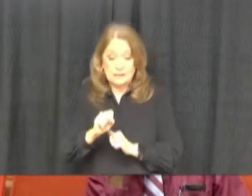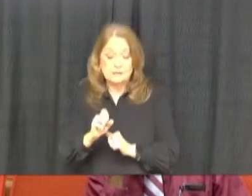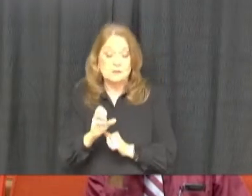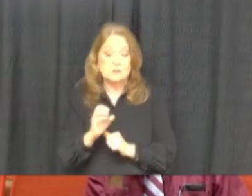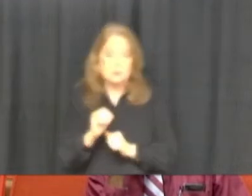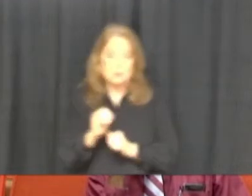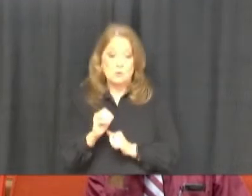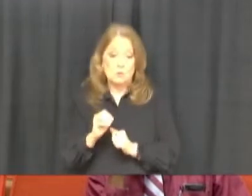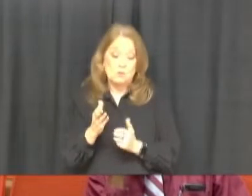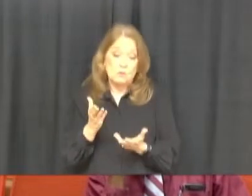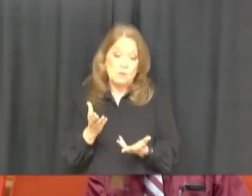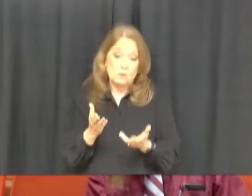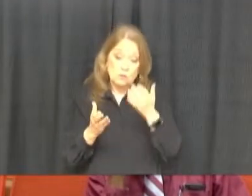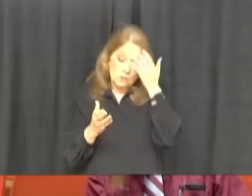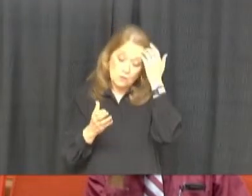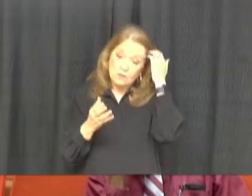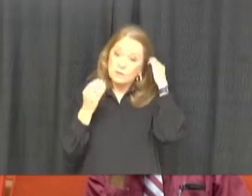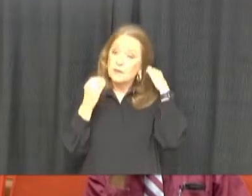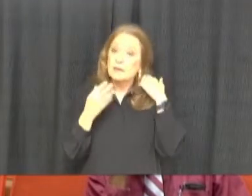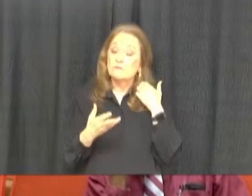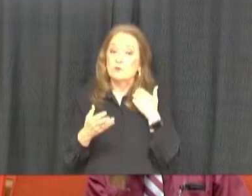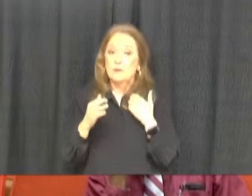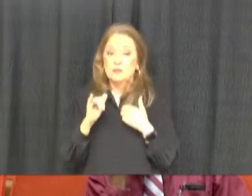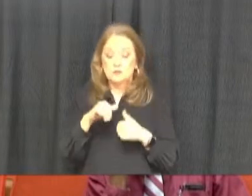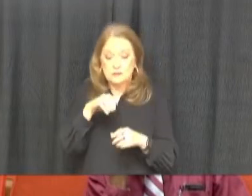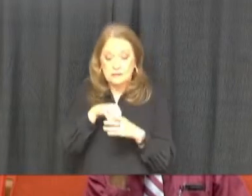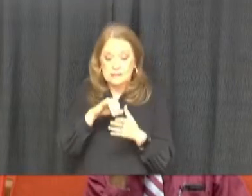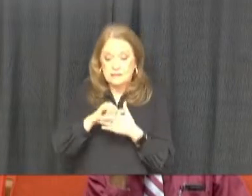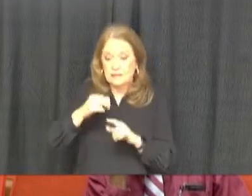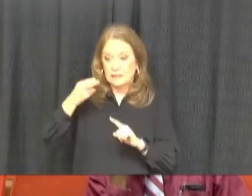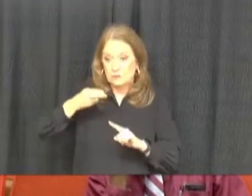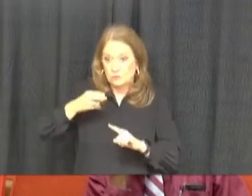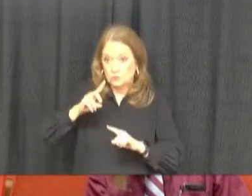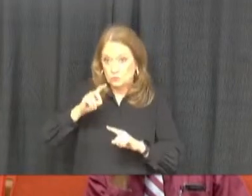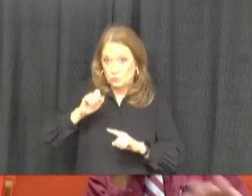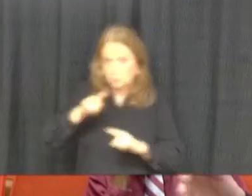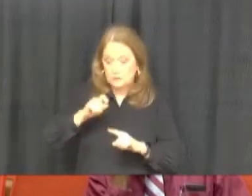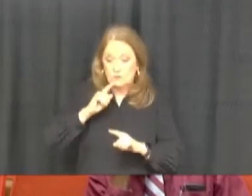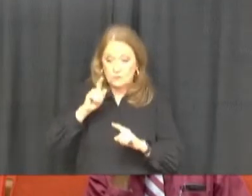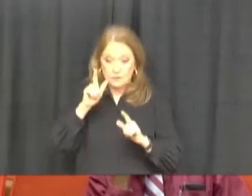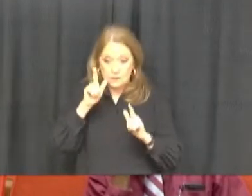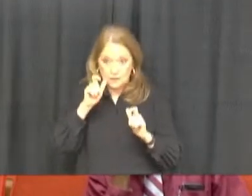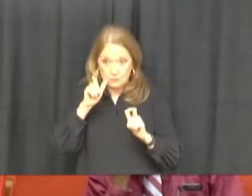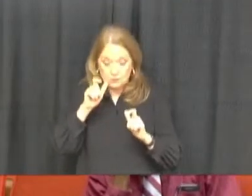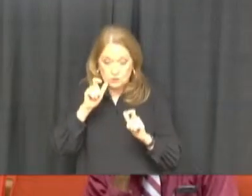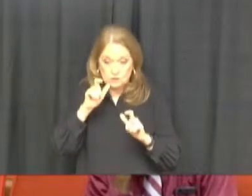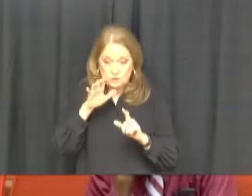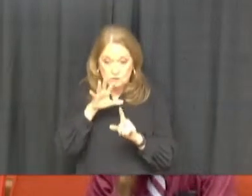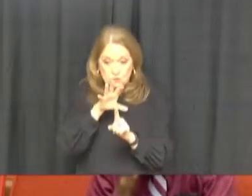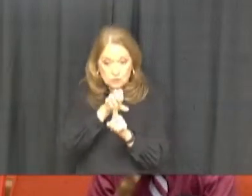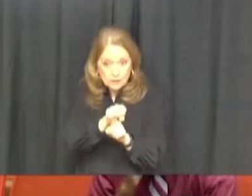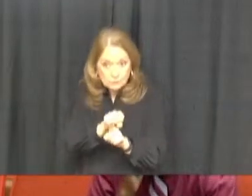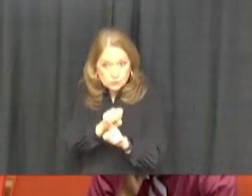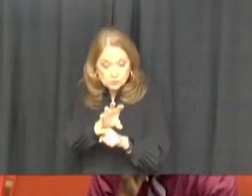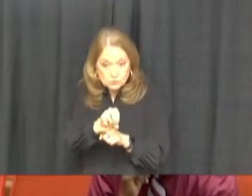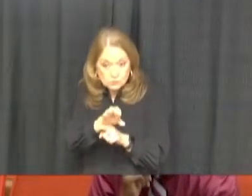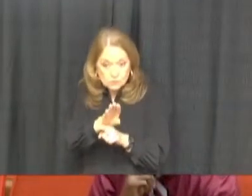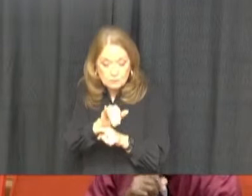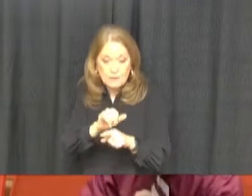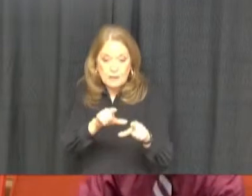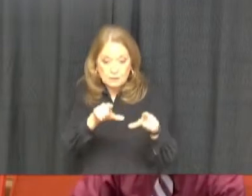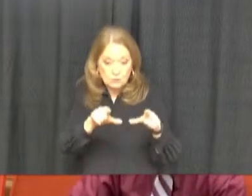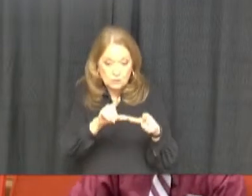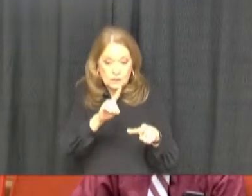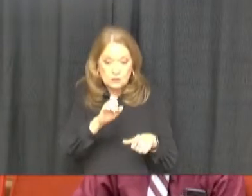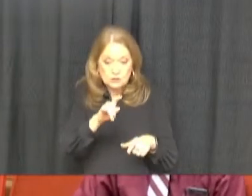So the information that's in that historical data is the images captured, by location, date, time,